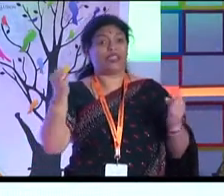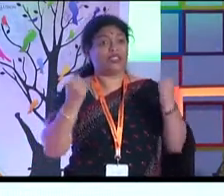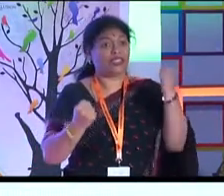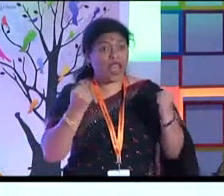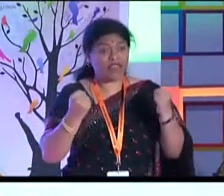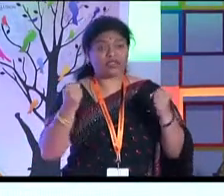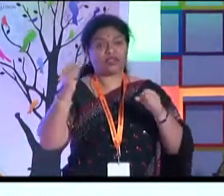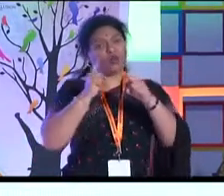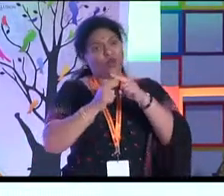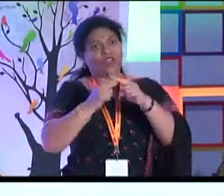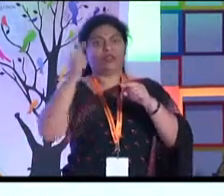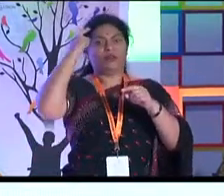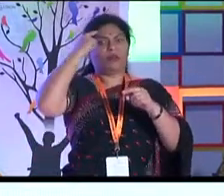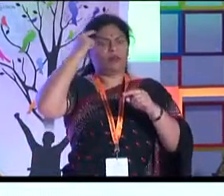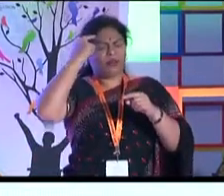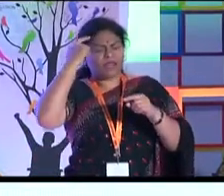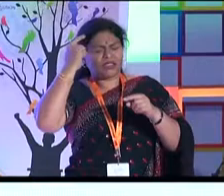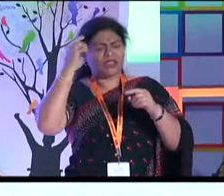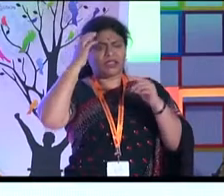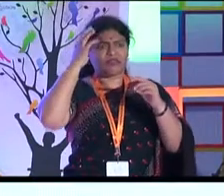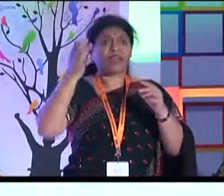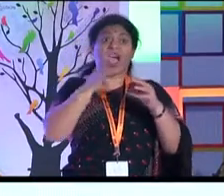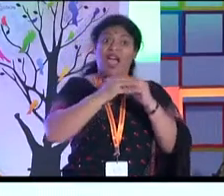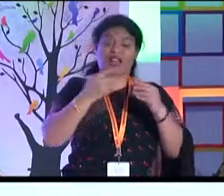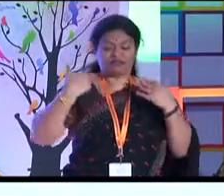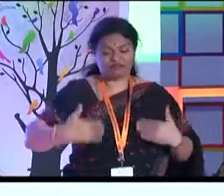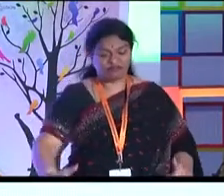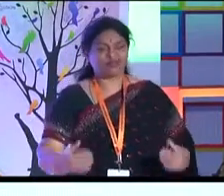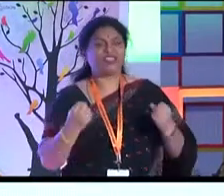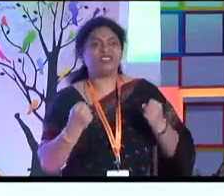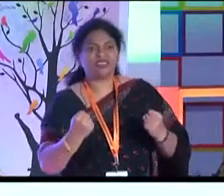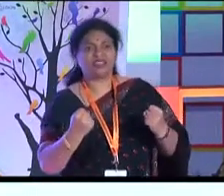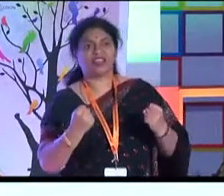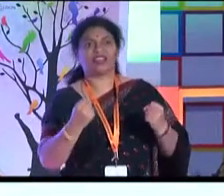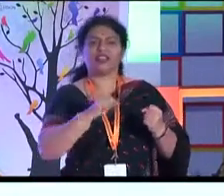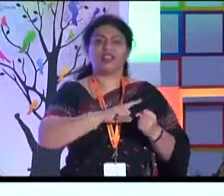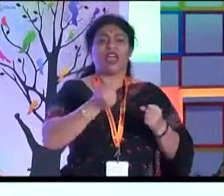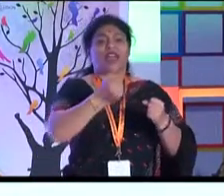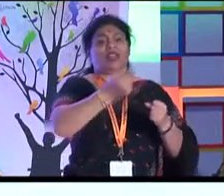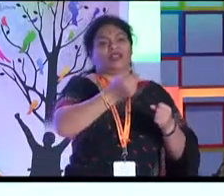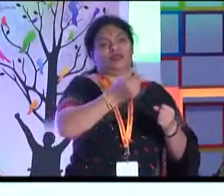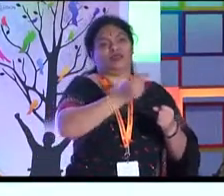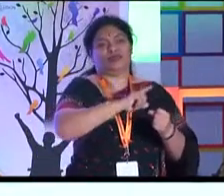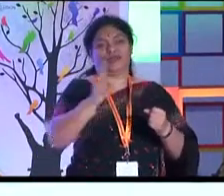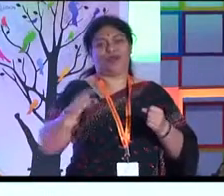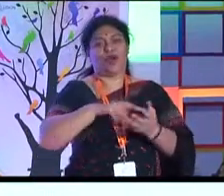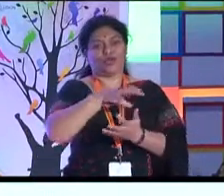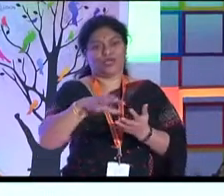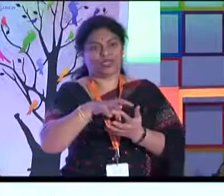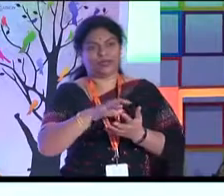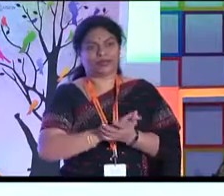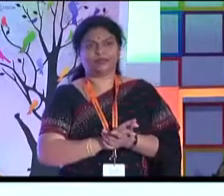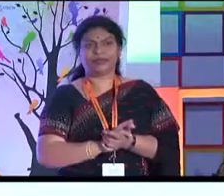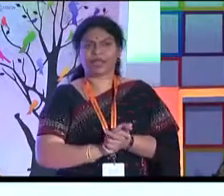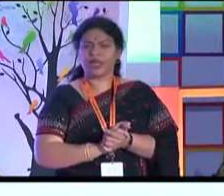both mentally as well as, of course, the physical cost of actually managing this. So